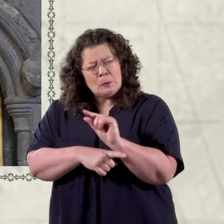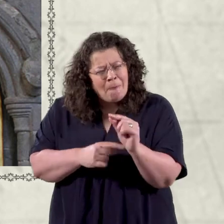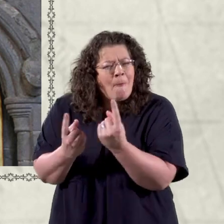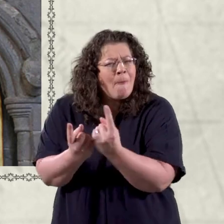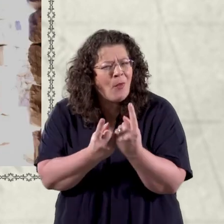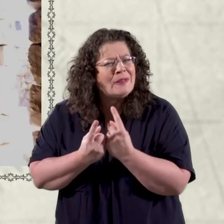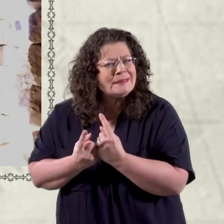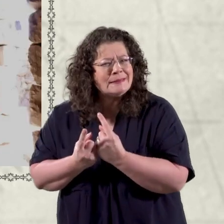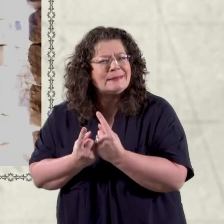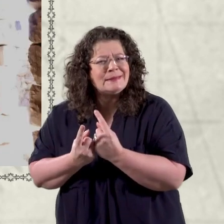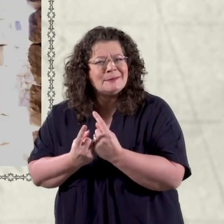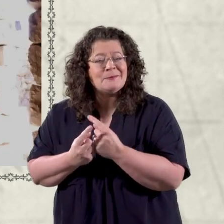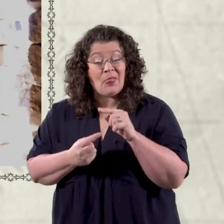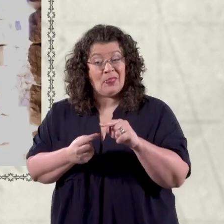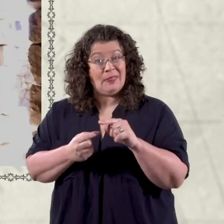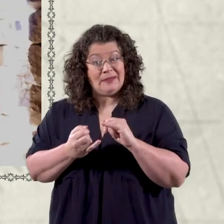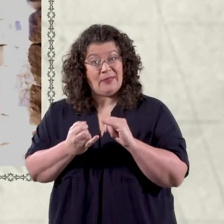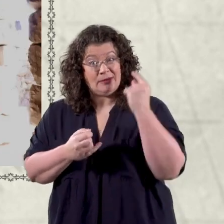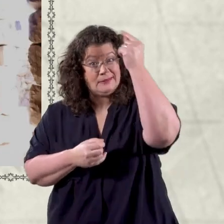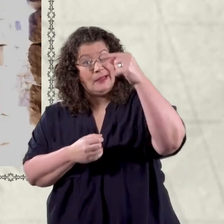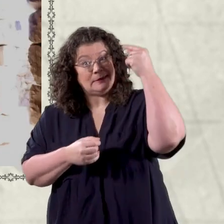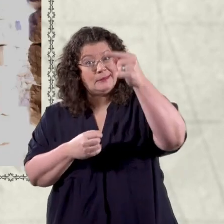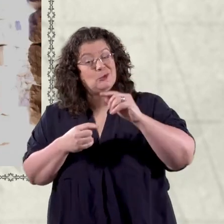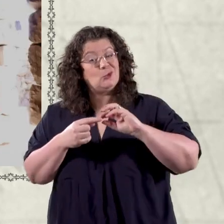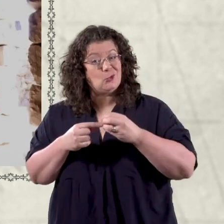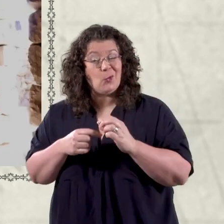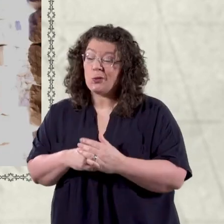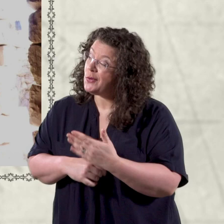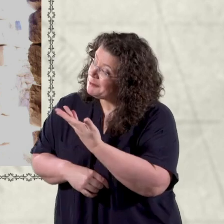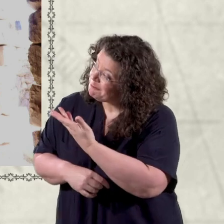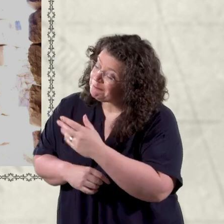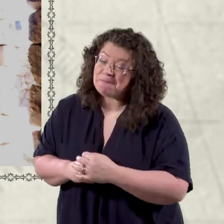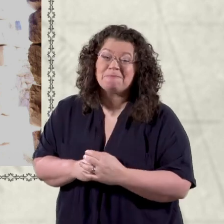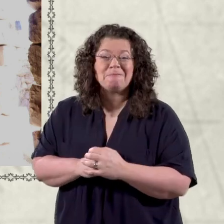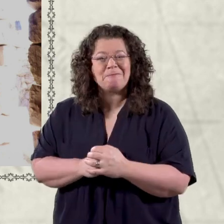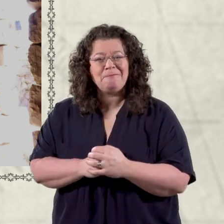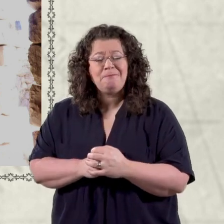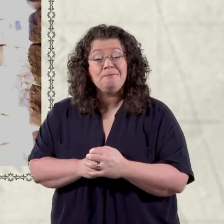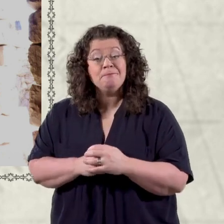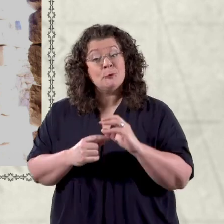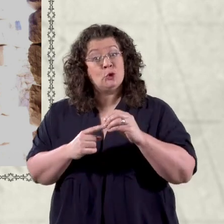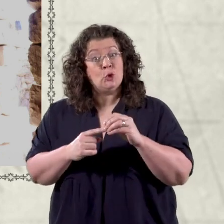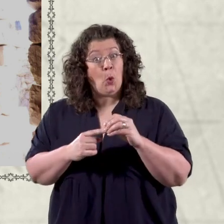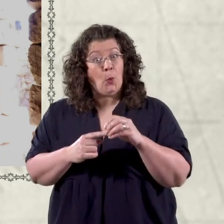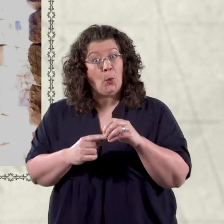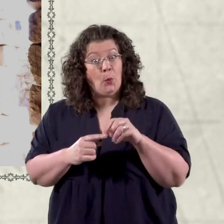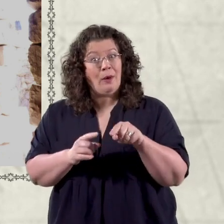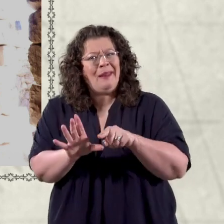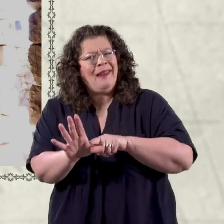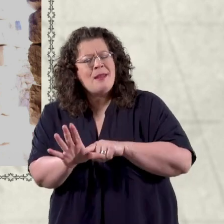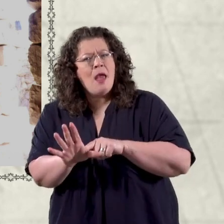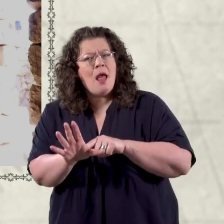small things, this is the saint's stone. A stone that was collected in the